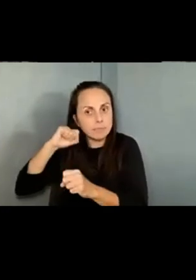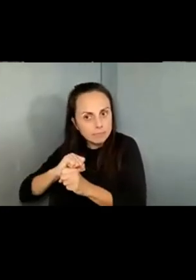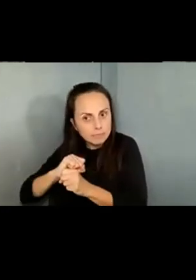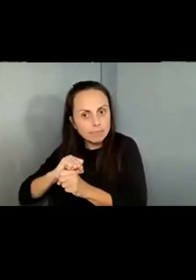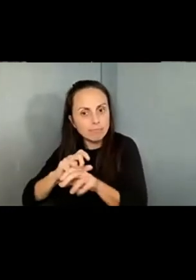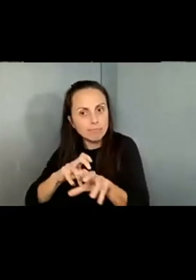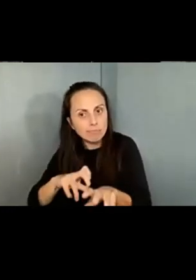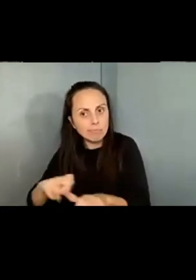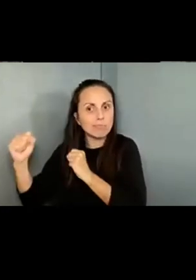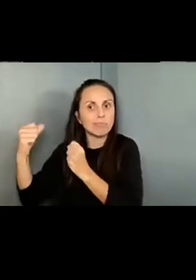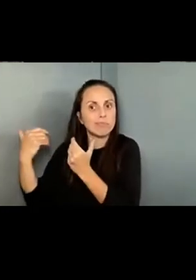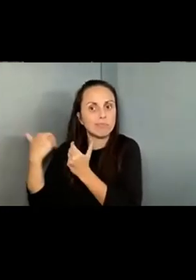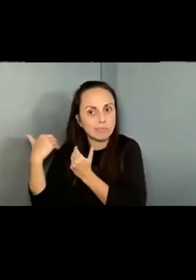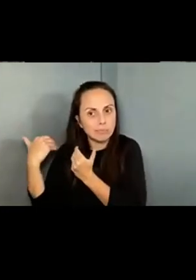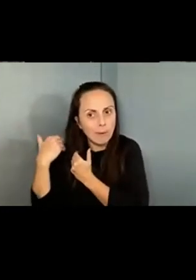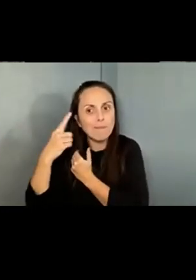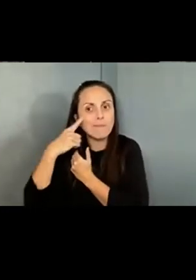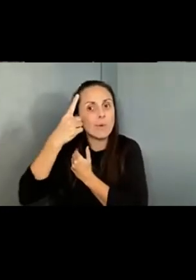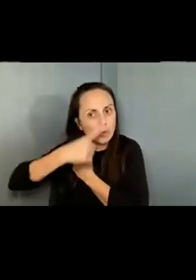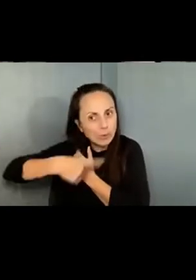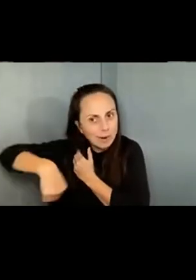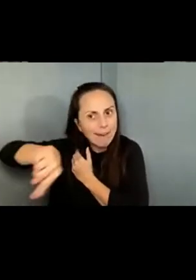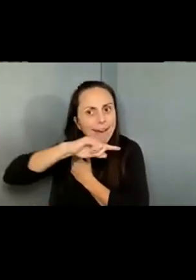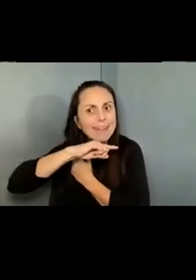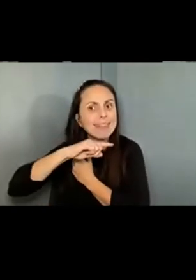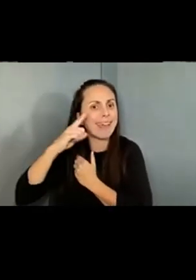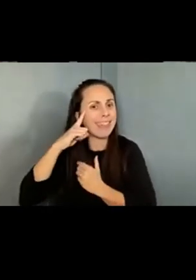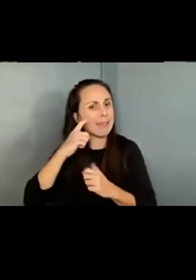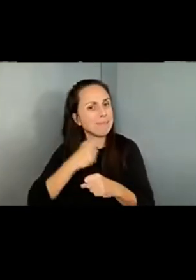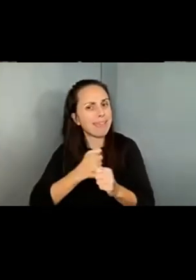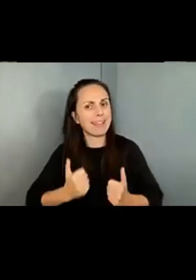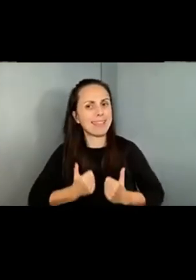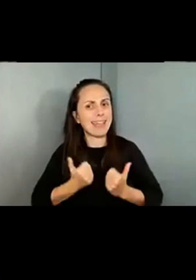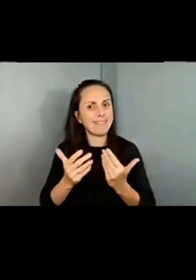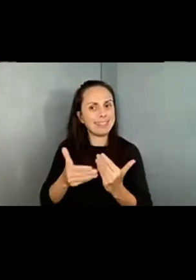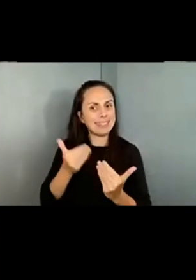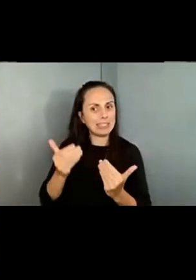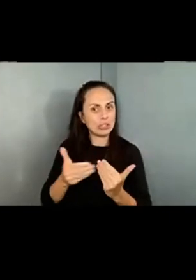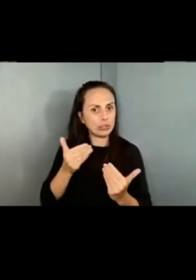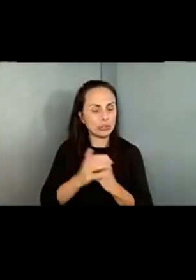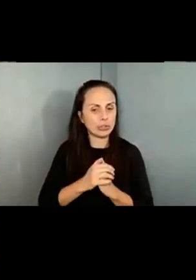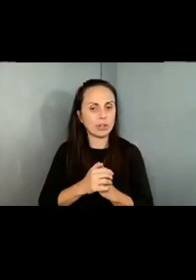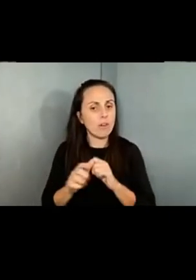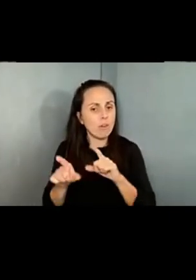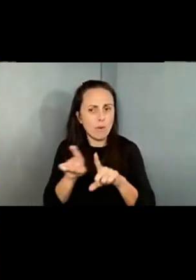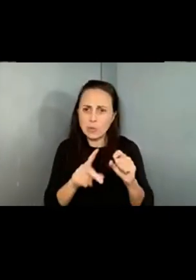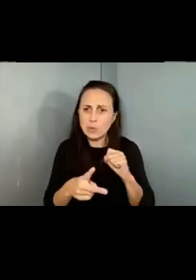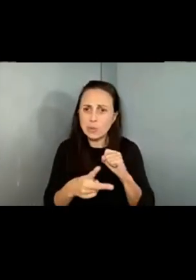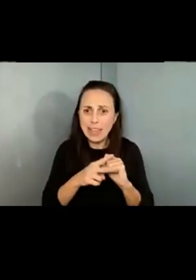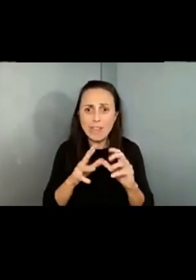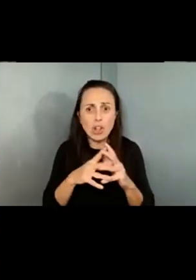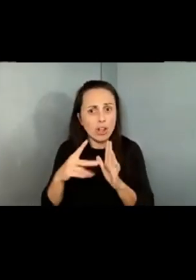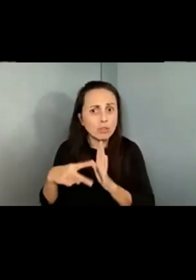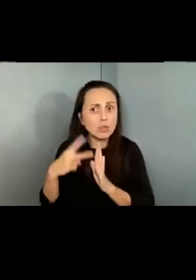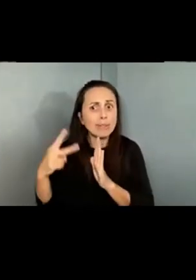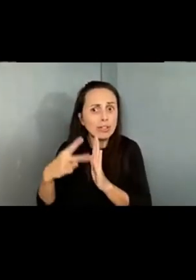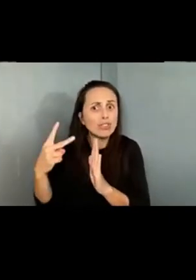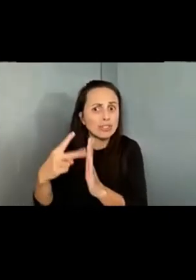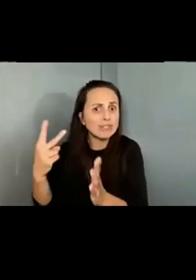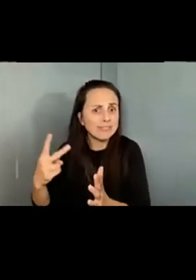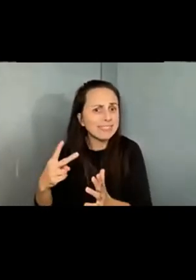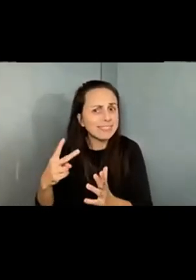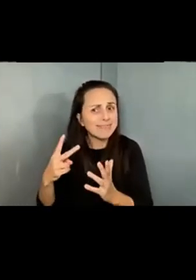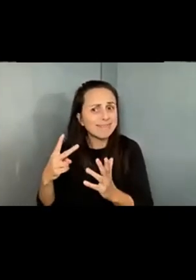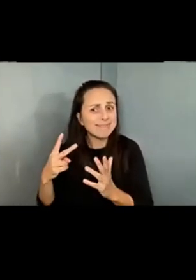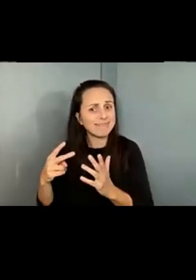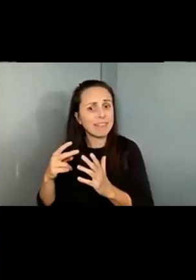could actually carry that ball for many of us, I think would make life a lot easier and would save a lot of